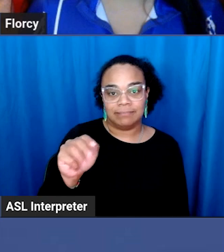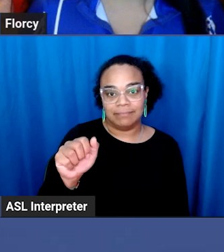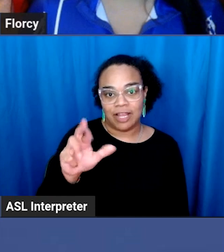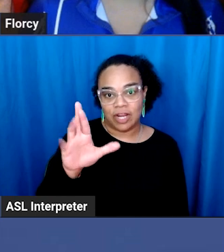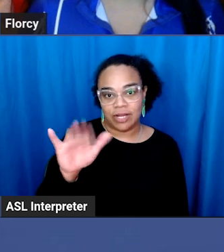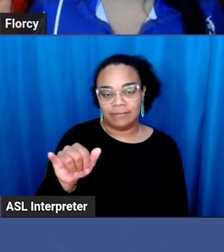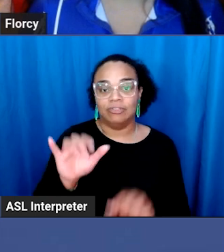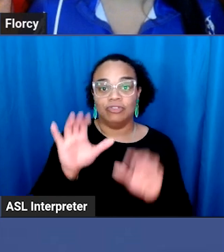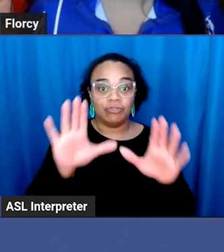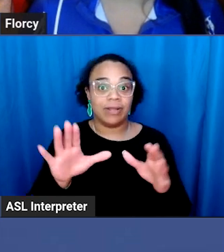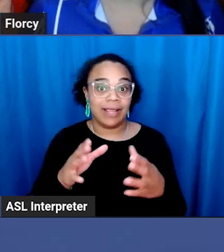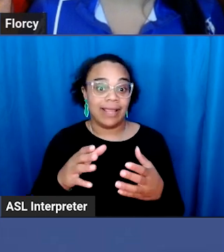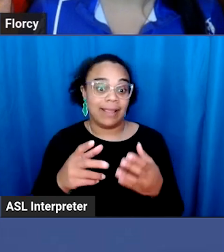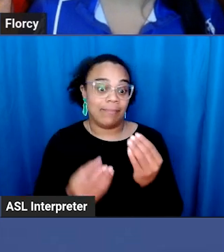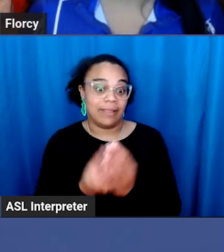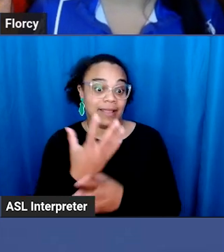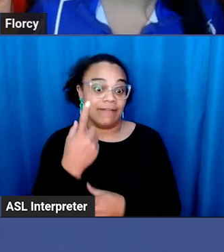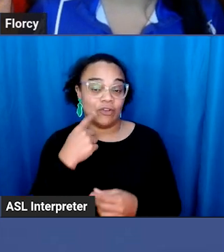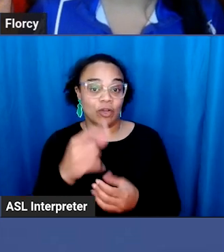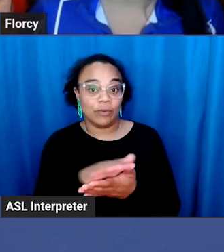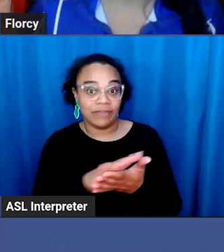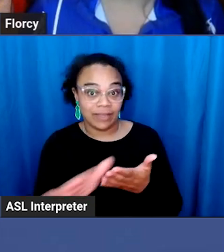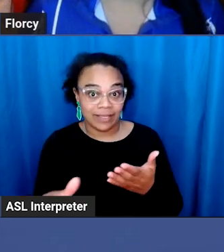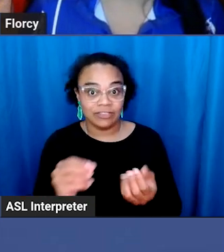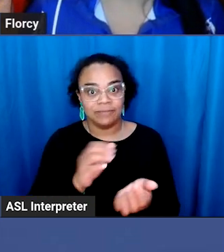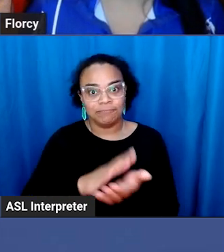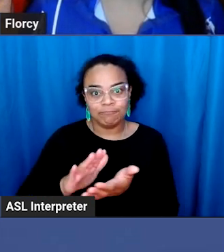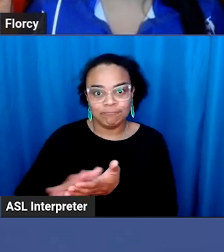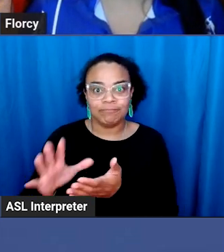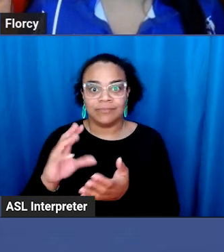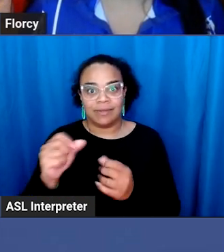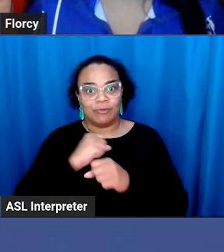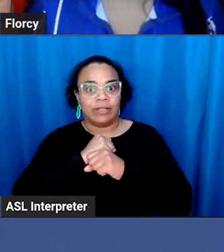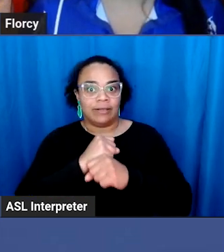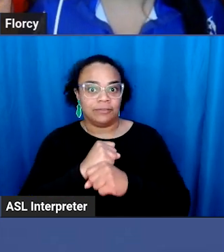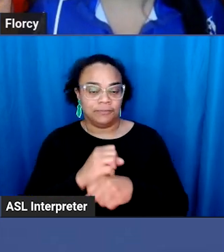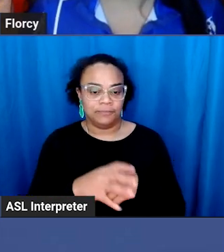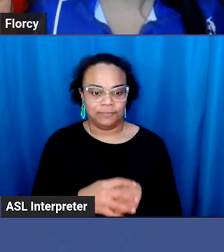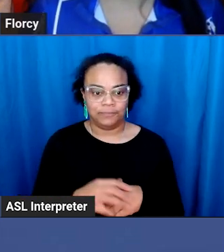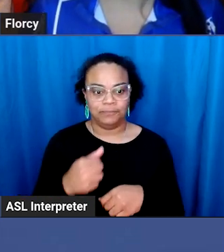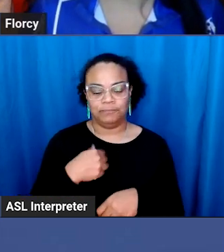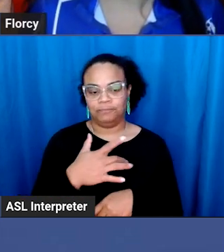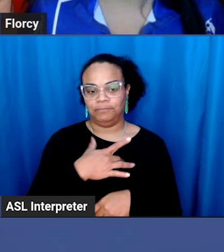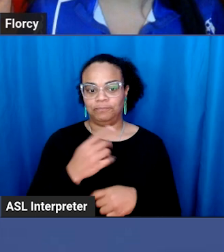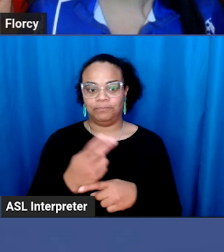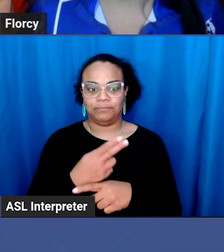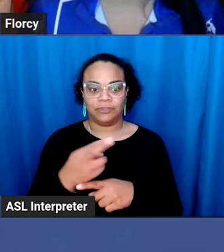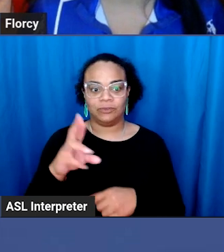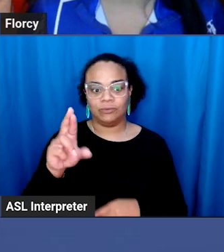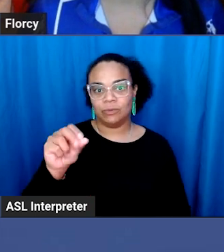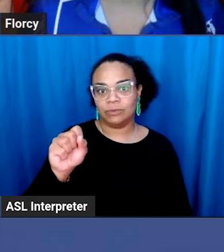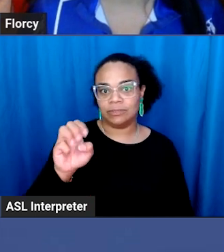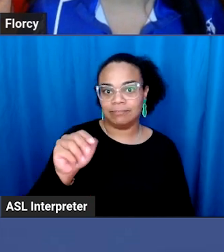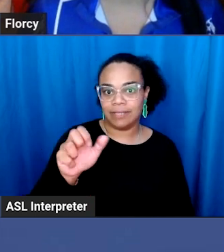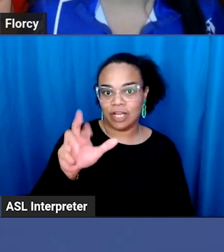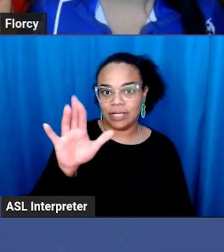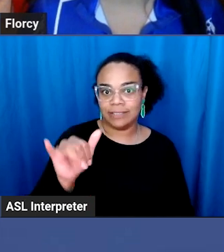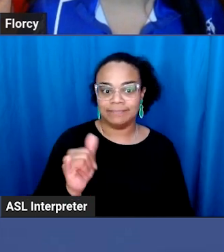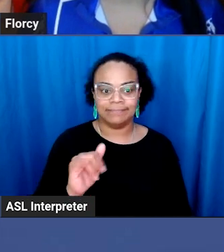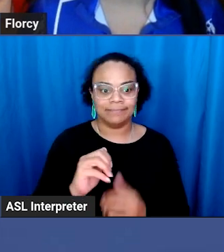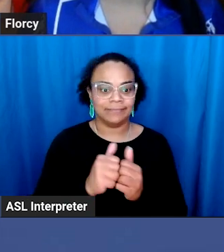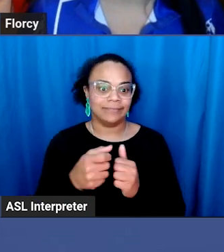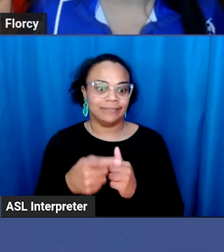for purification and cleansing and protection. Um, I like to kind of use her like in how she's kind